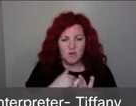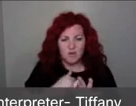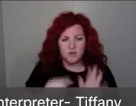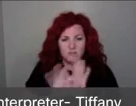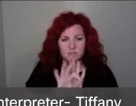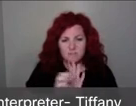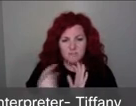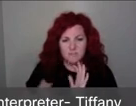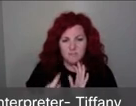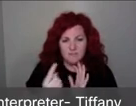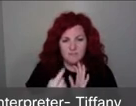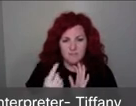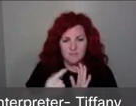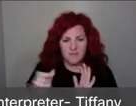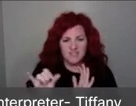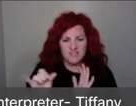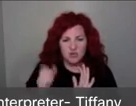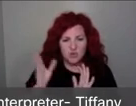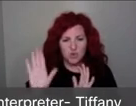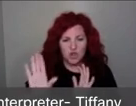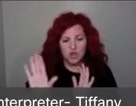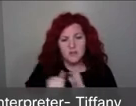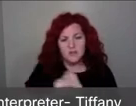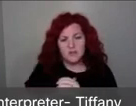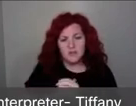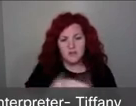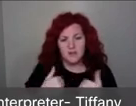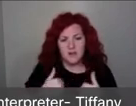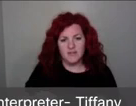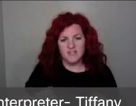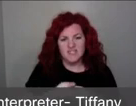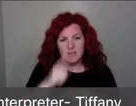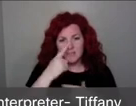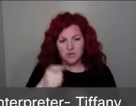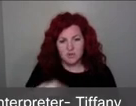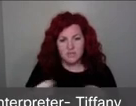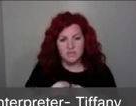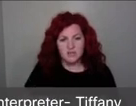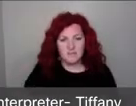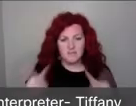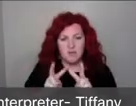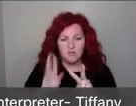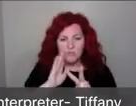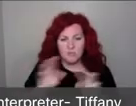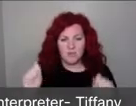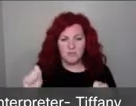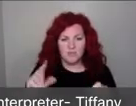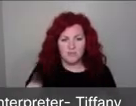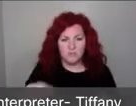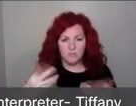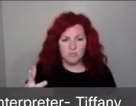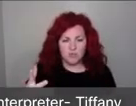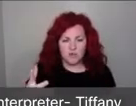that, like her, that shares our same interests, our same values, and will be able to give us that